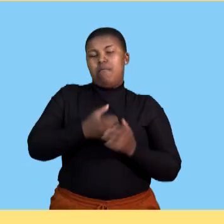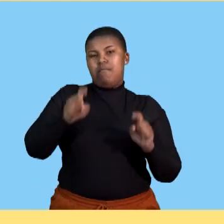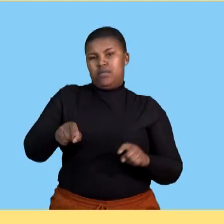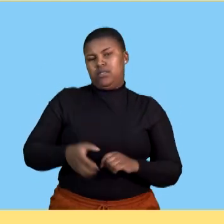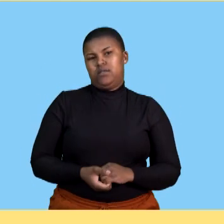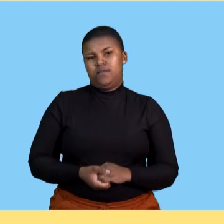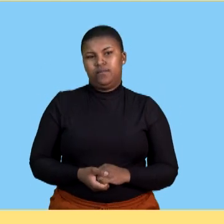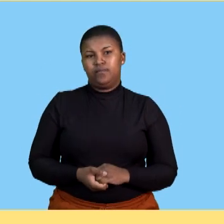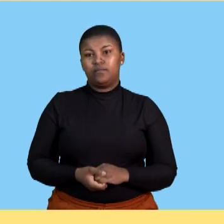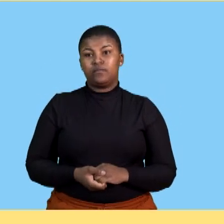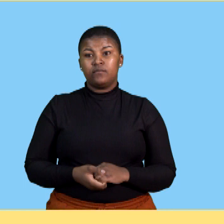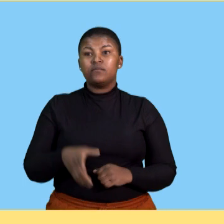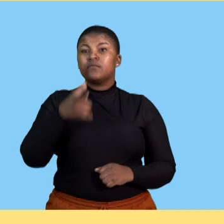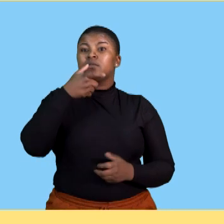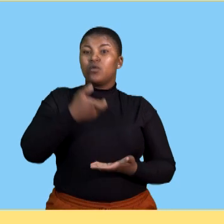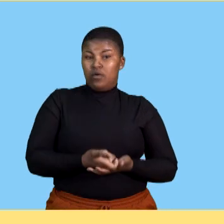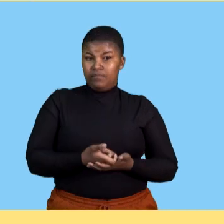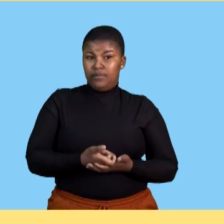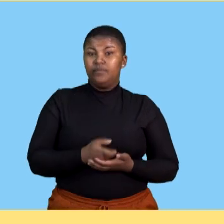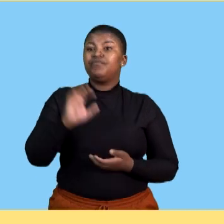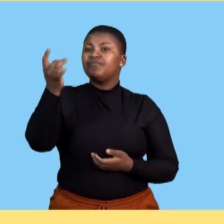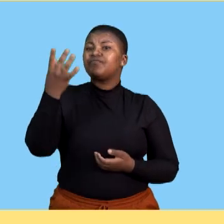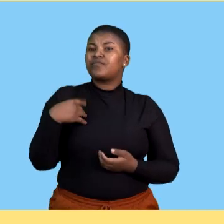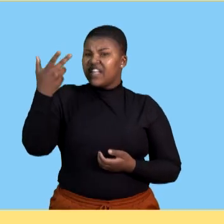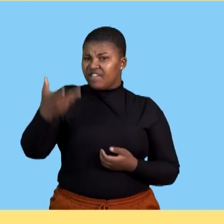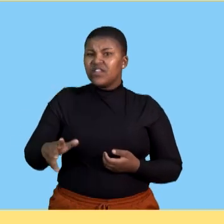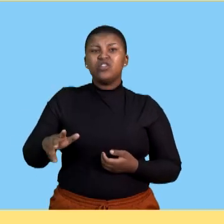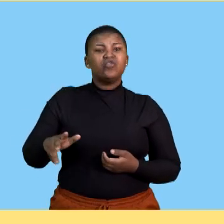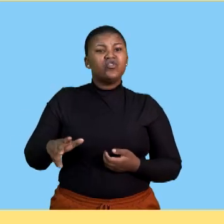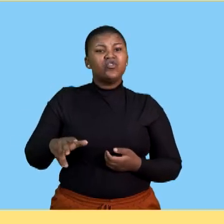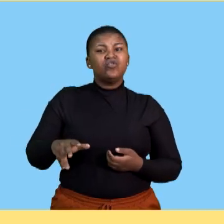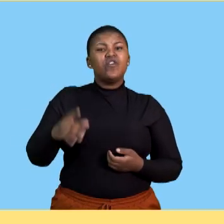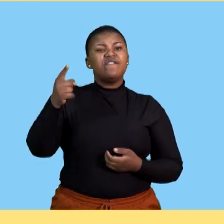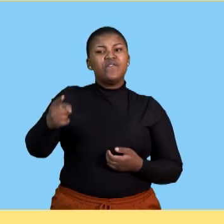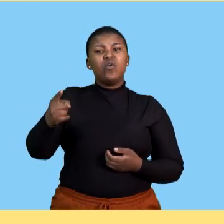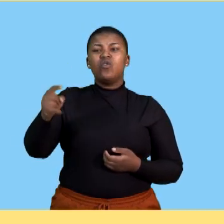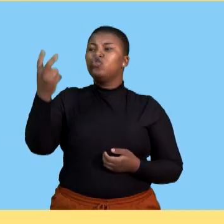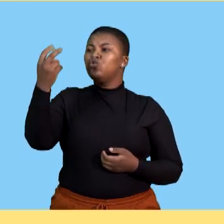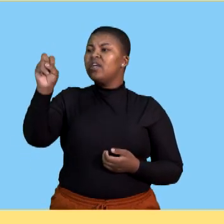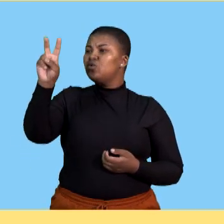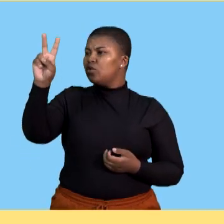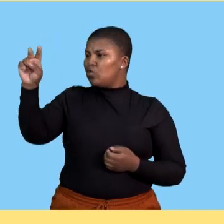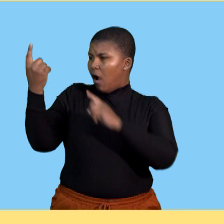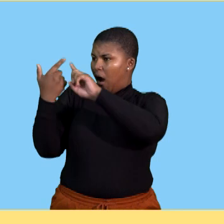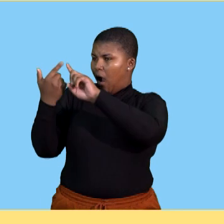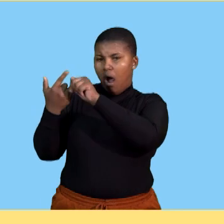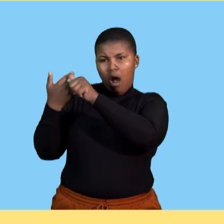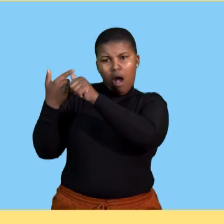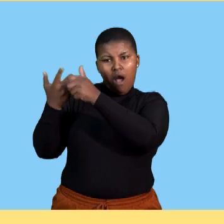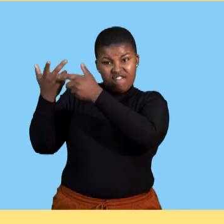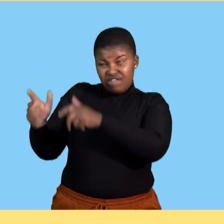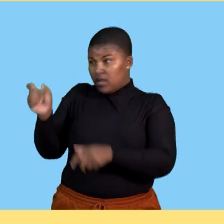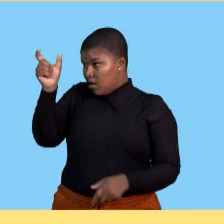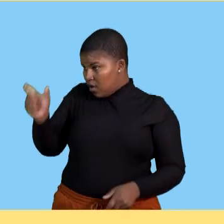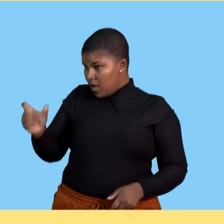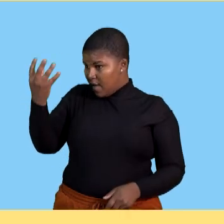comment. And on commenting, we are given indicators already calculated for 2022. And our